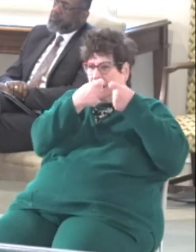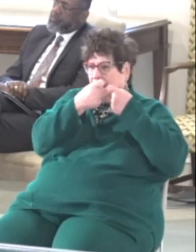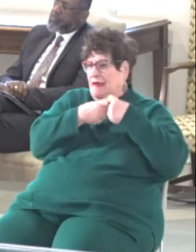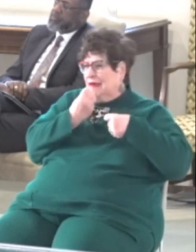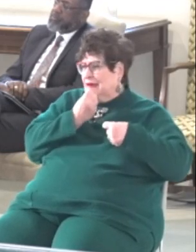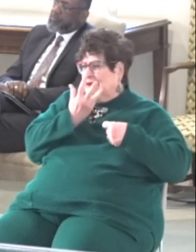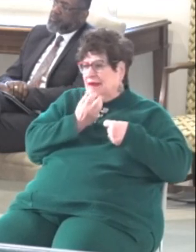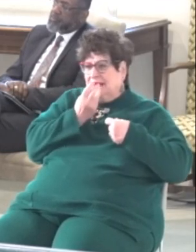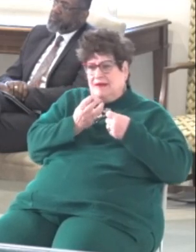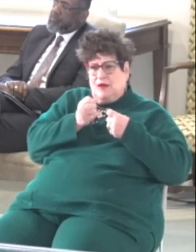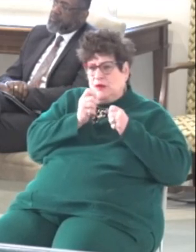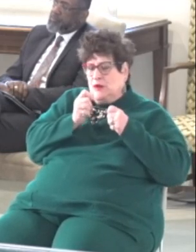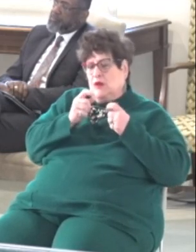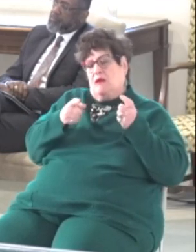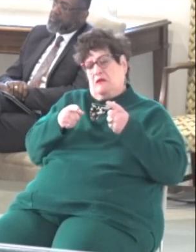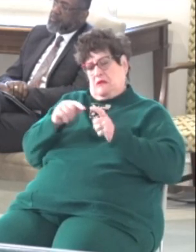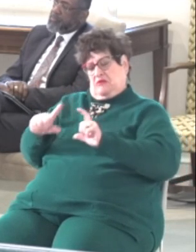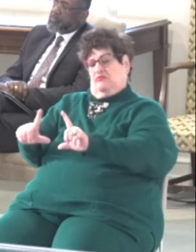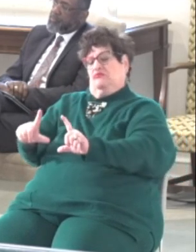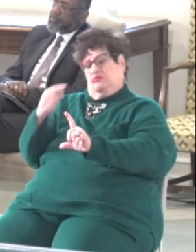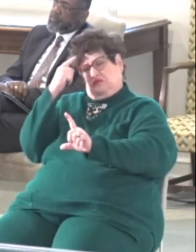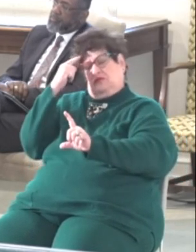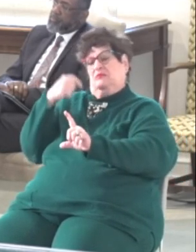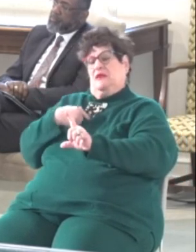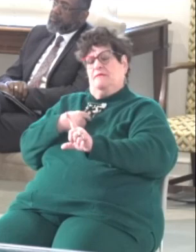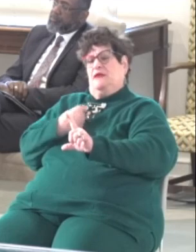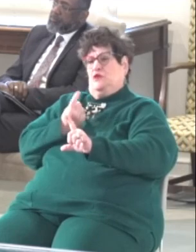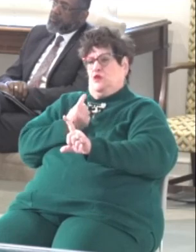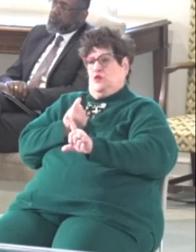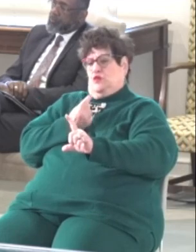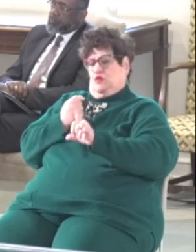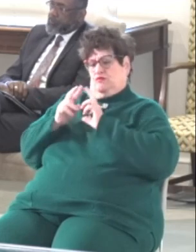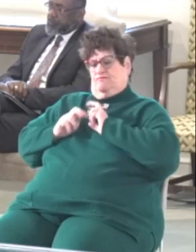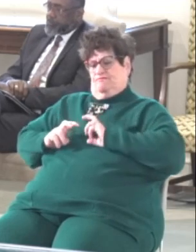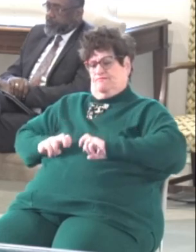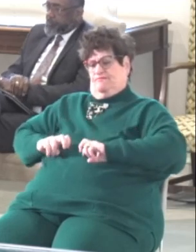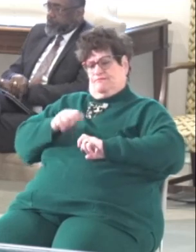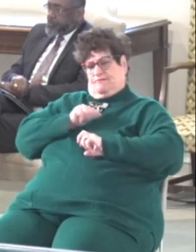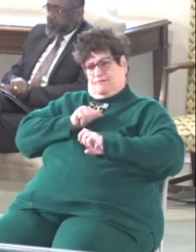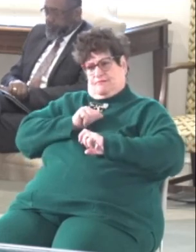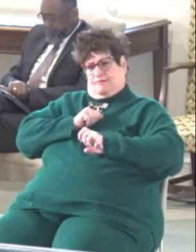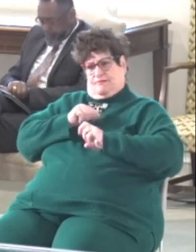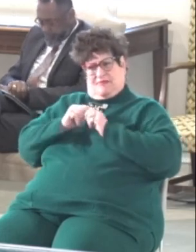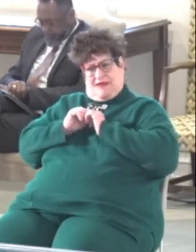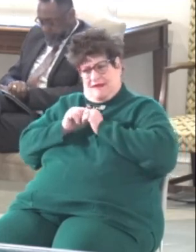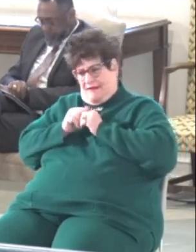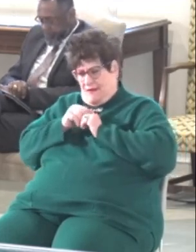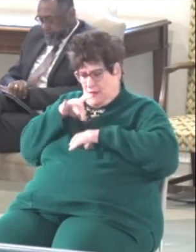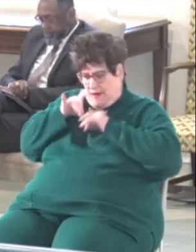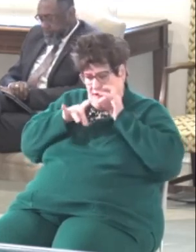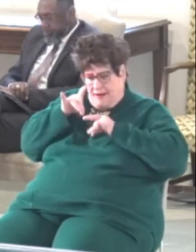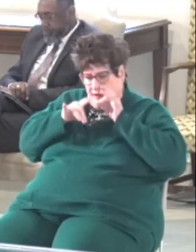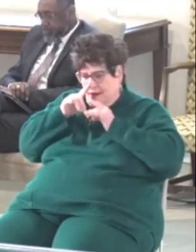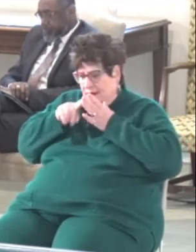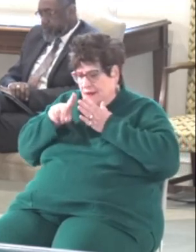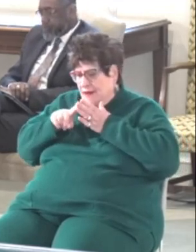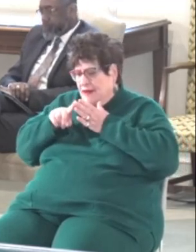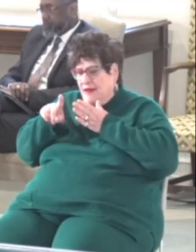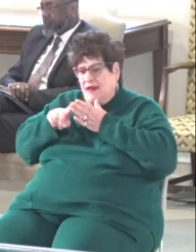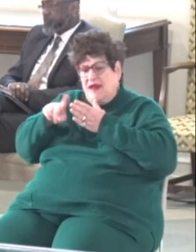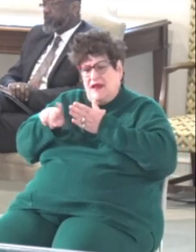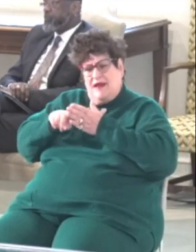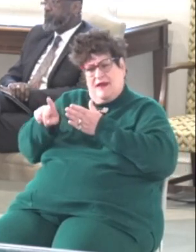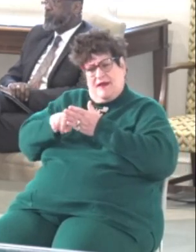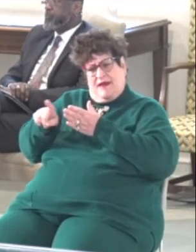his own work. The picture on the desk reminds him to find and discover and to identify what he calls his